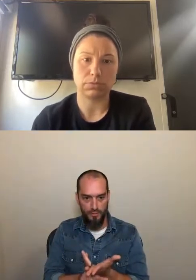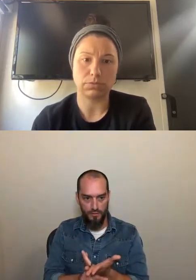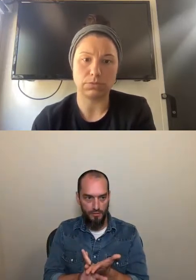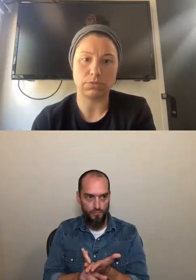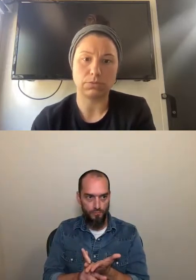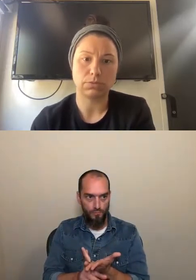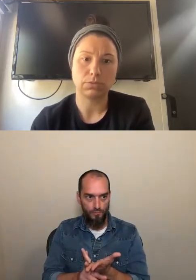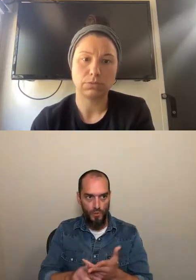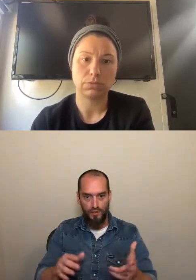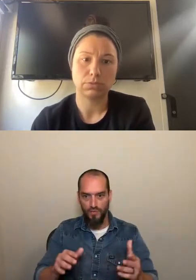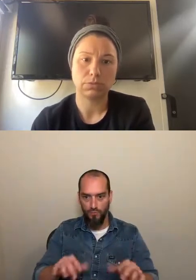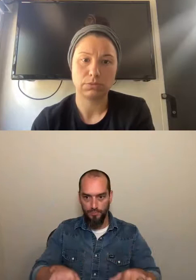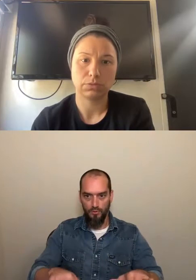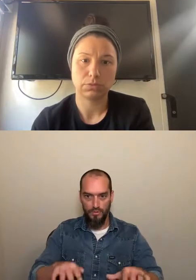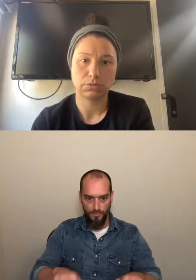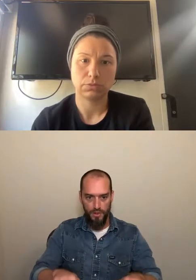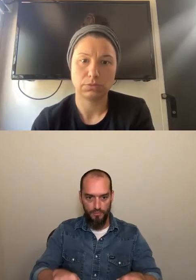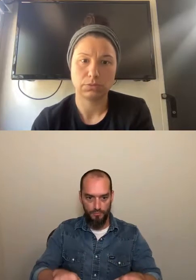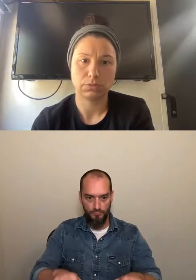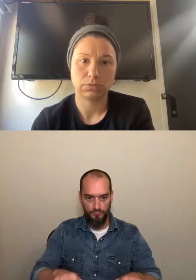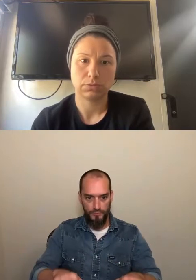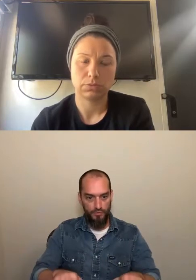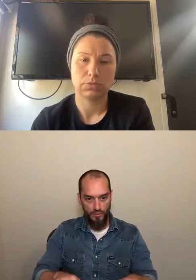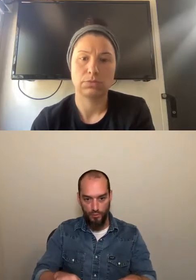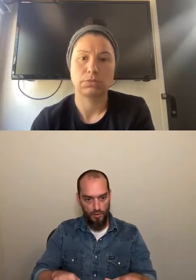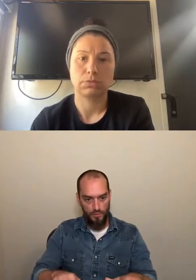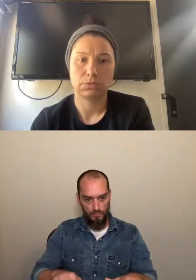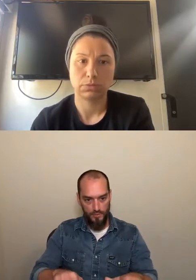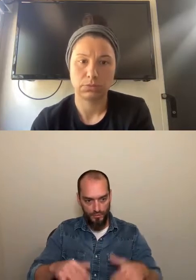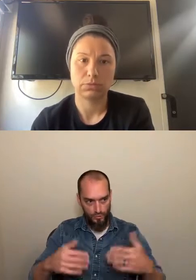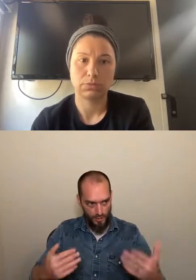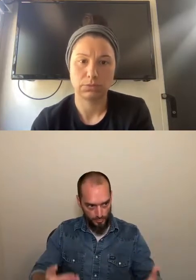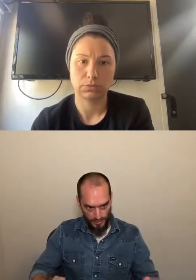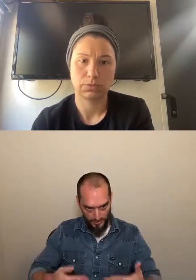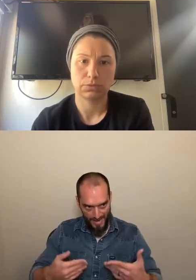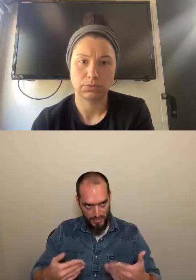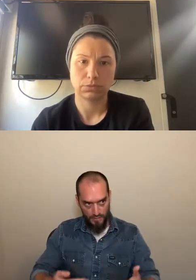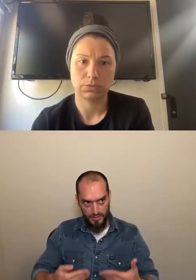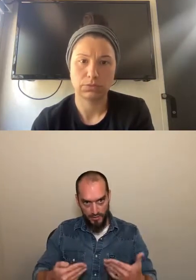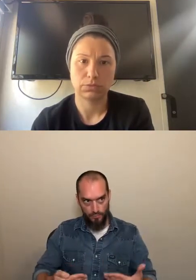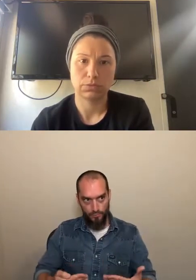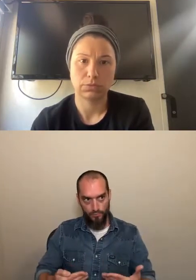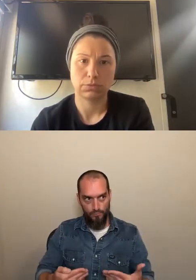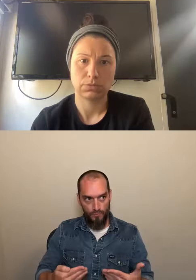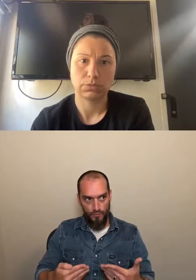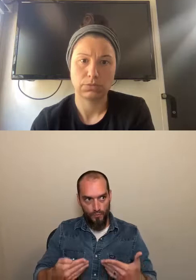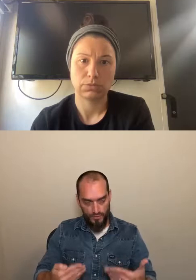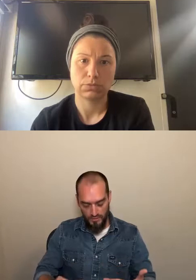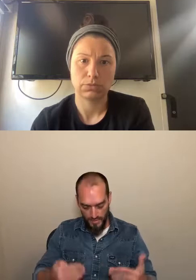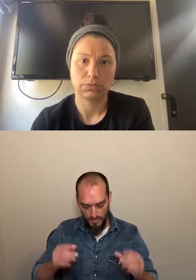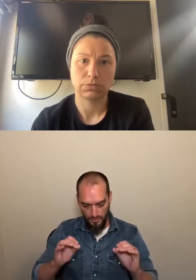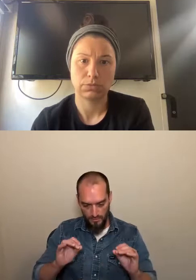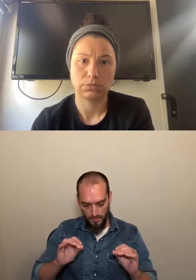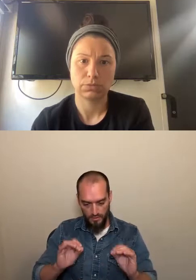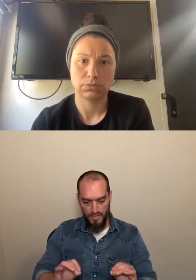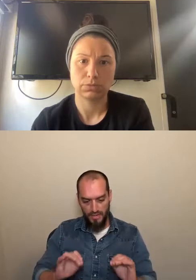brick, we have to have weep holes at the bottom of the brick wall. That's a drainage plane that has to be set up for